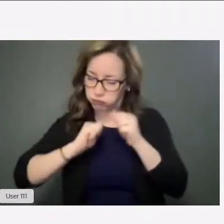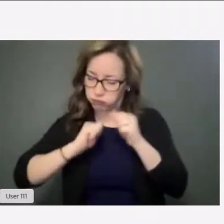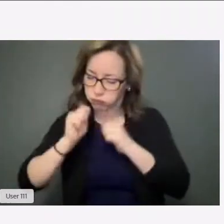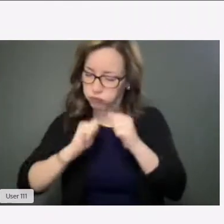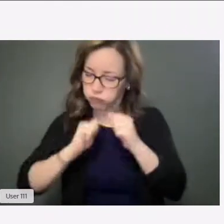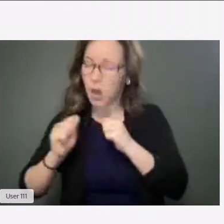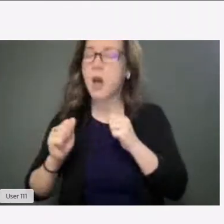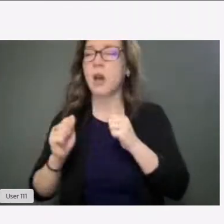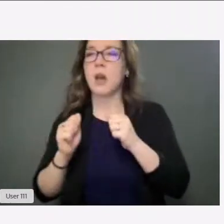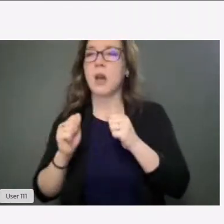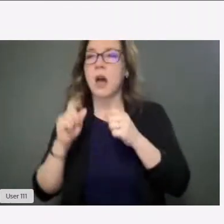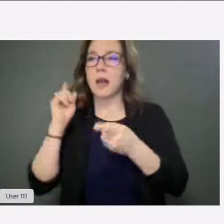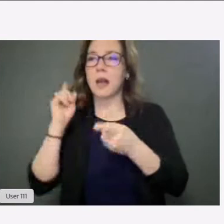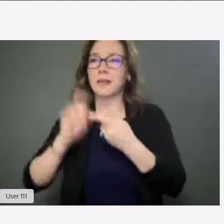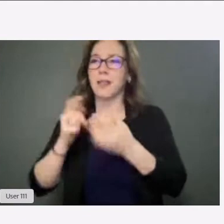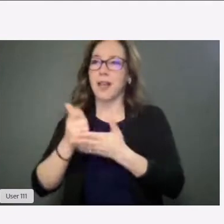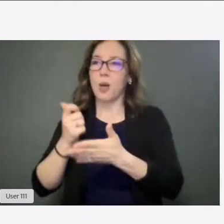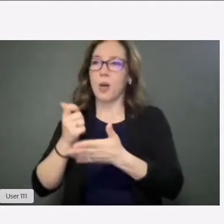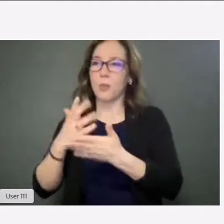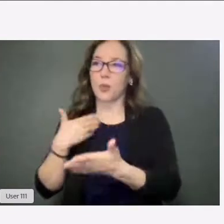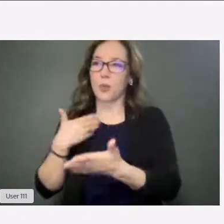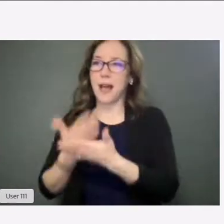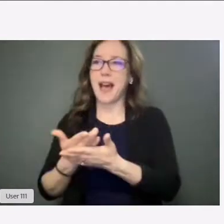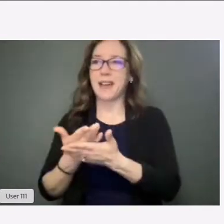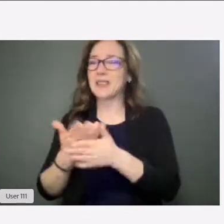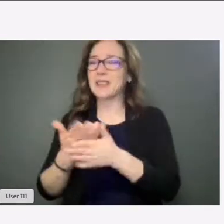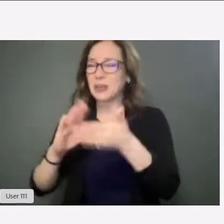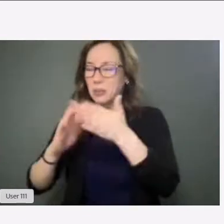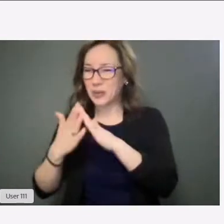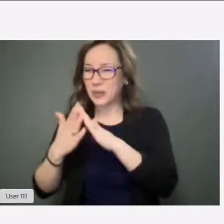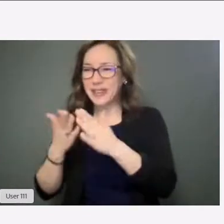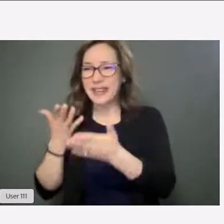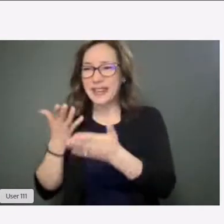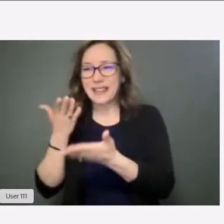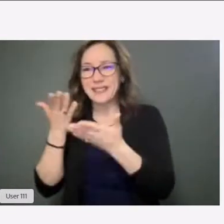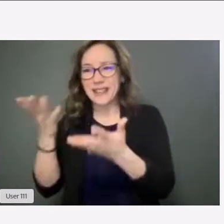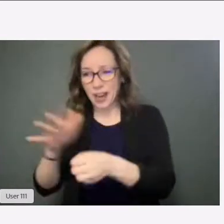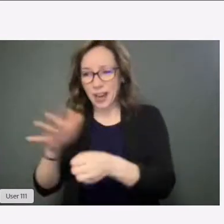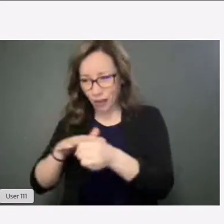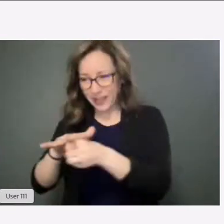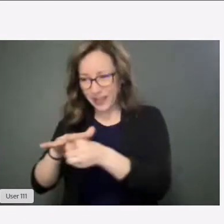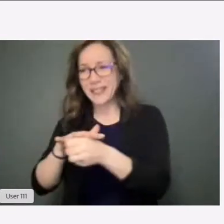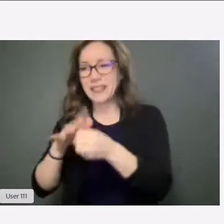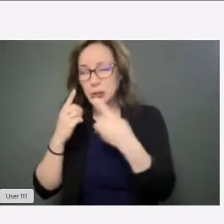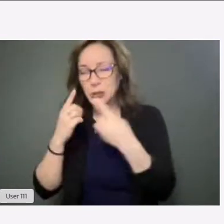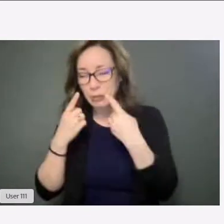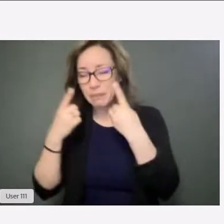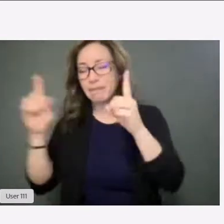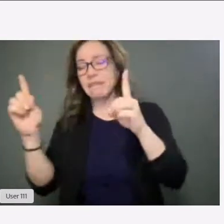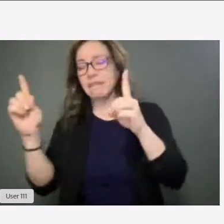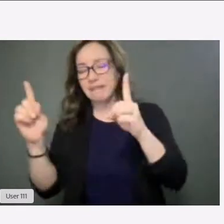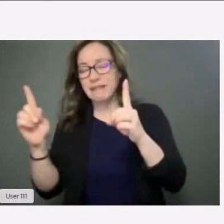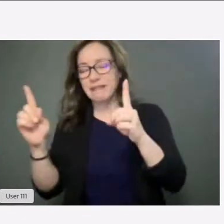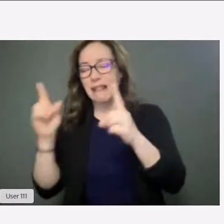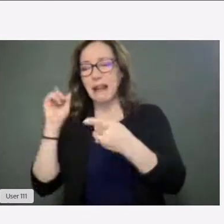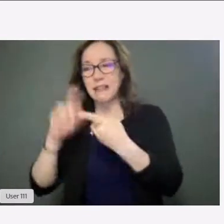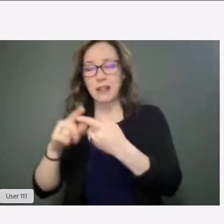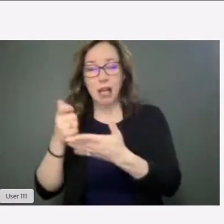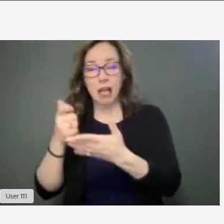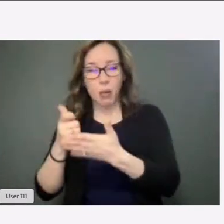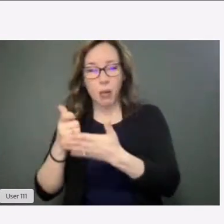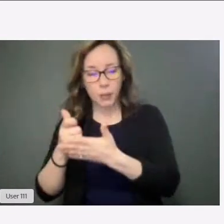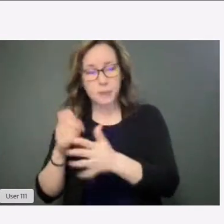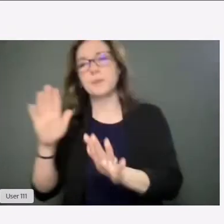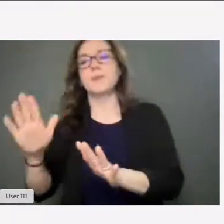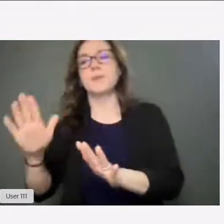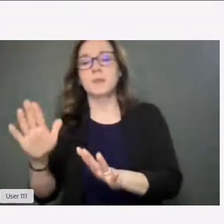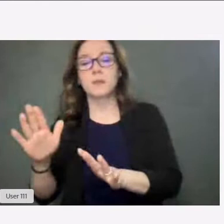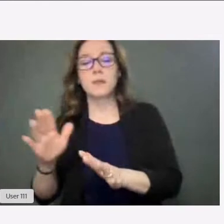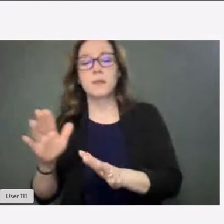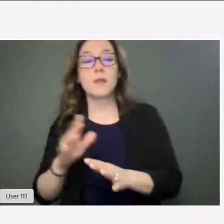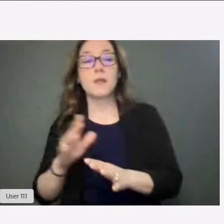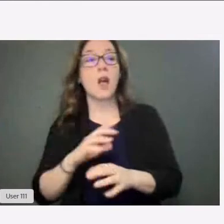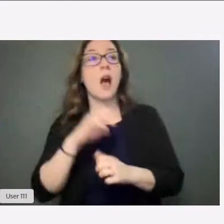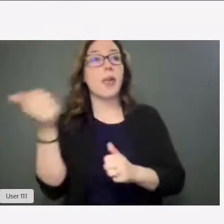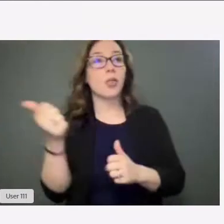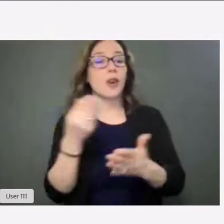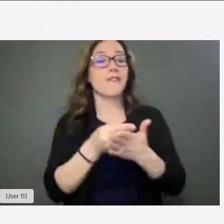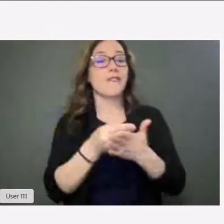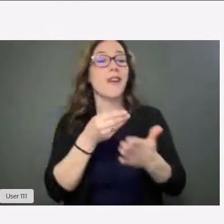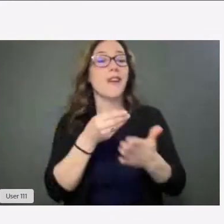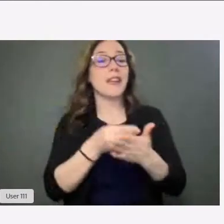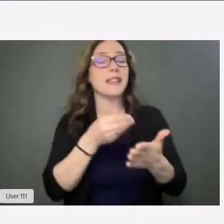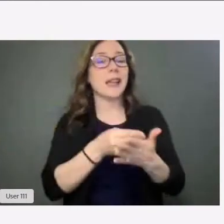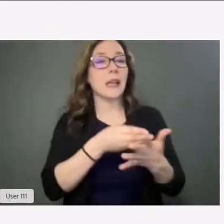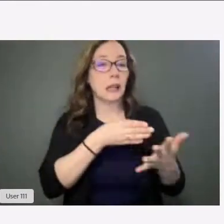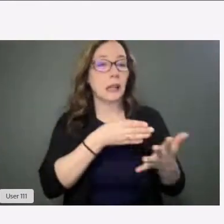teach stop the bleed training. There are, and Janika, correct me if I'm wrong, various other funding streams that you could